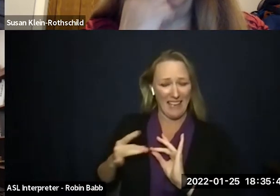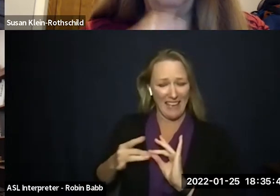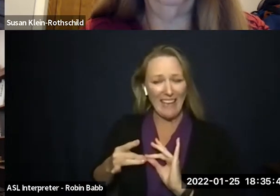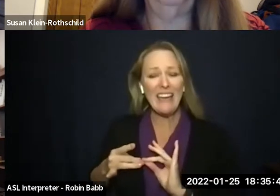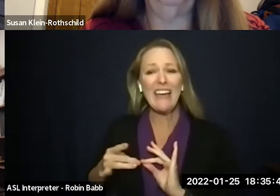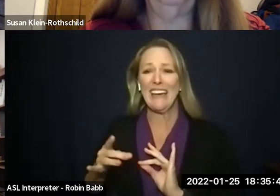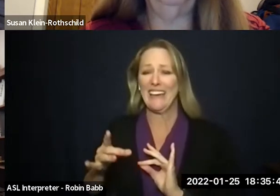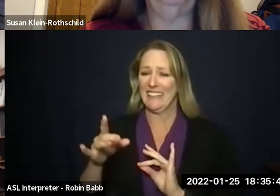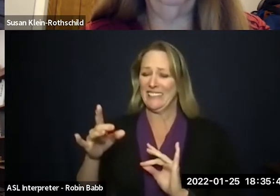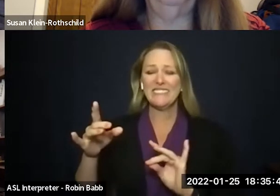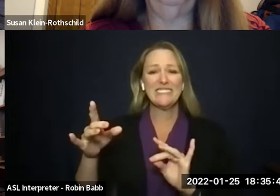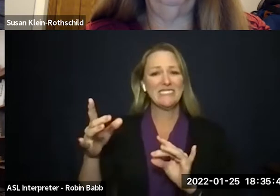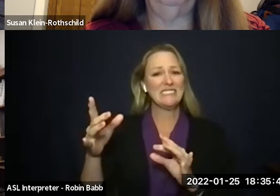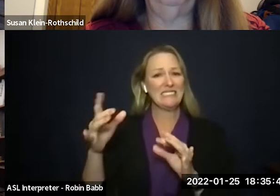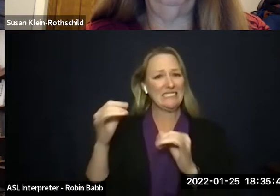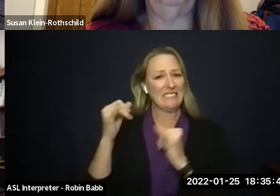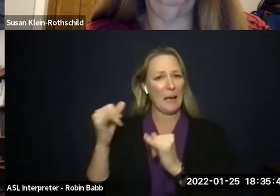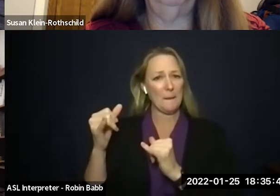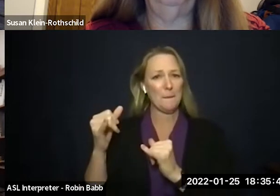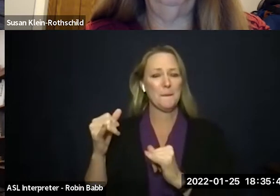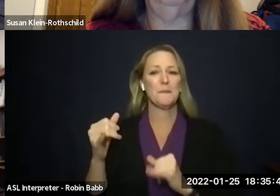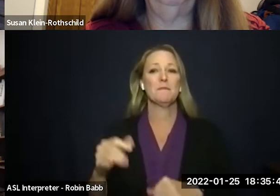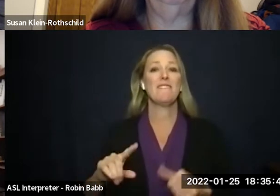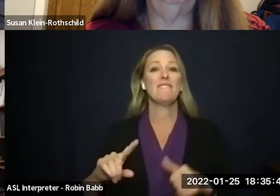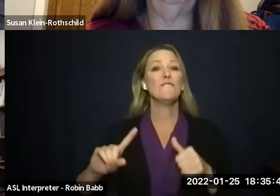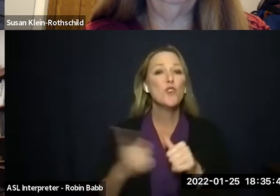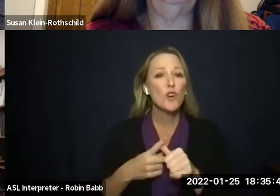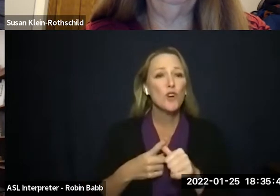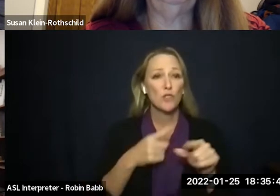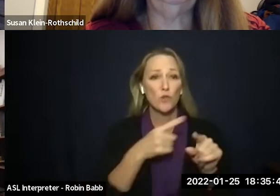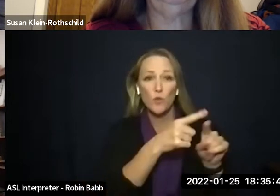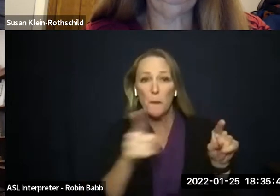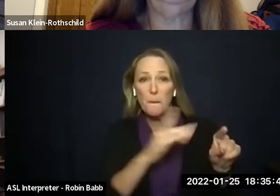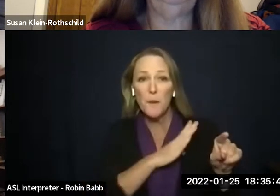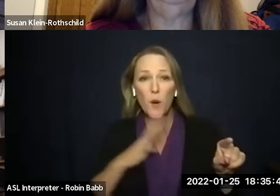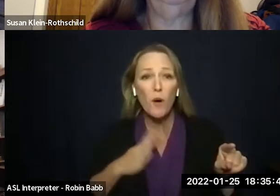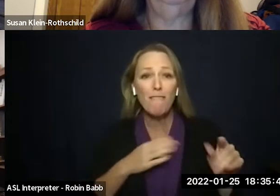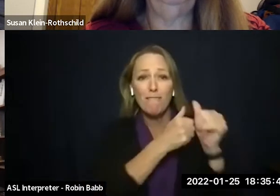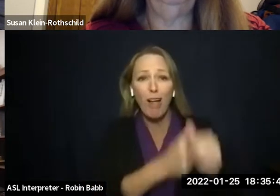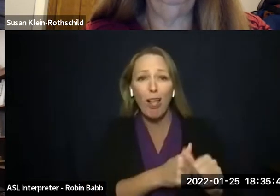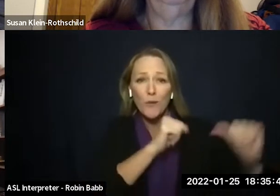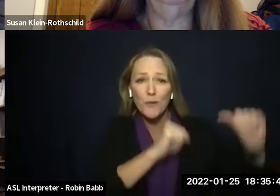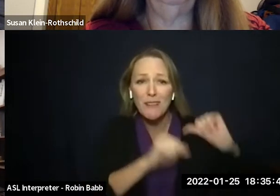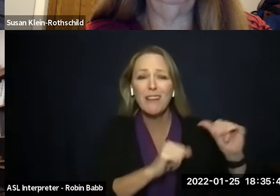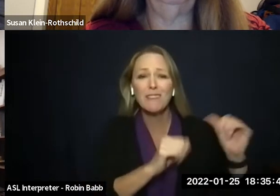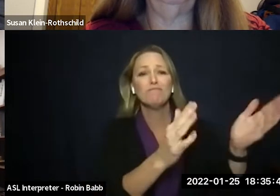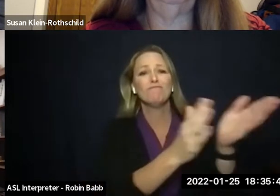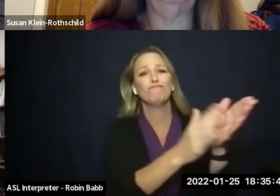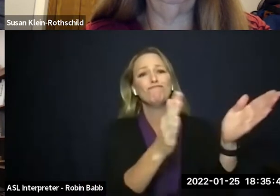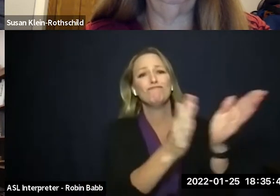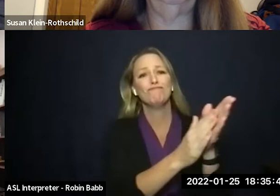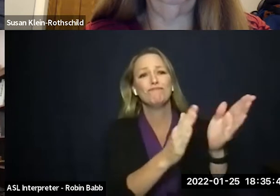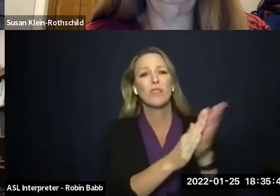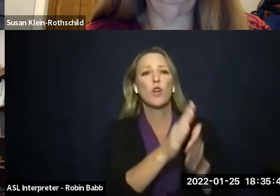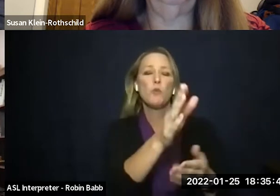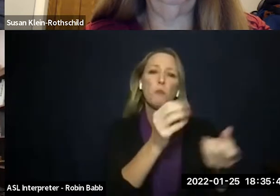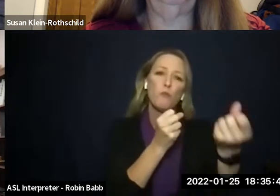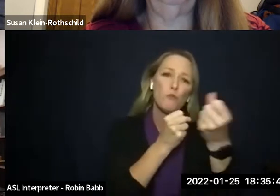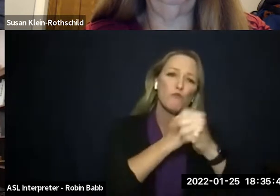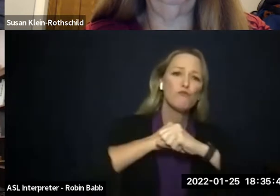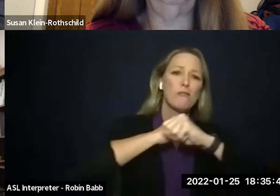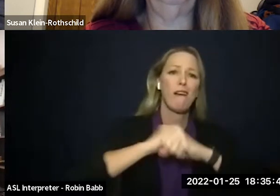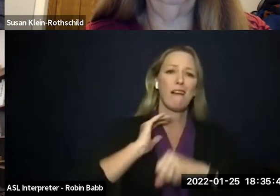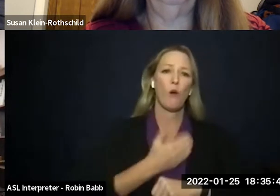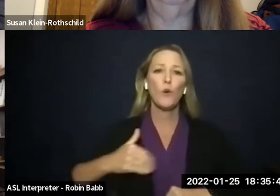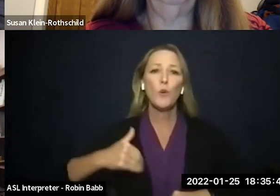um i want to uh applaud you all following the science and protecting not just our youth but our entire